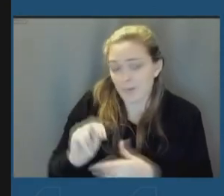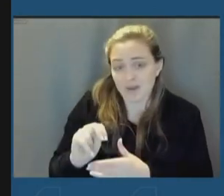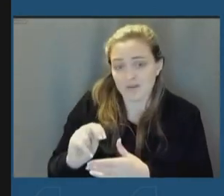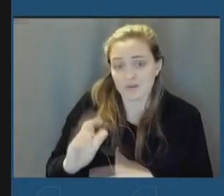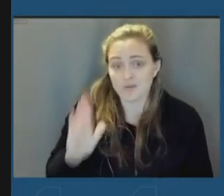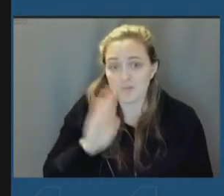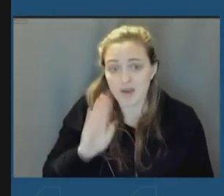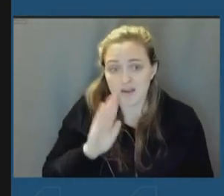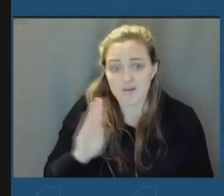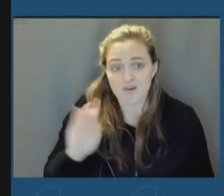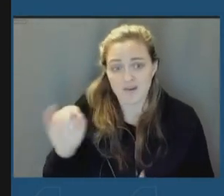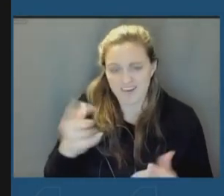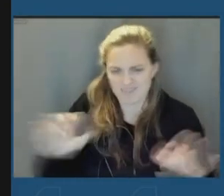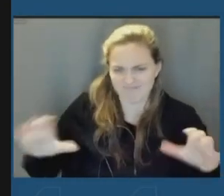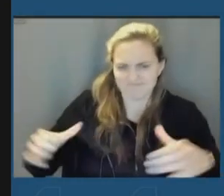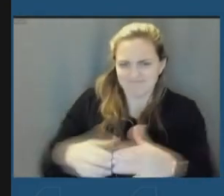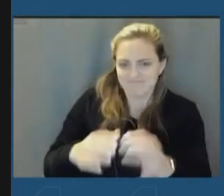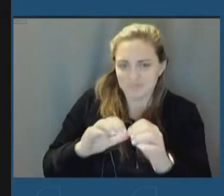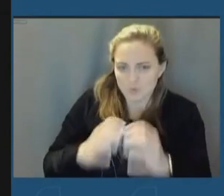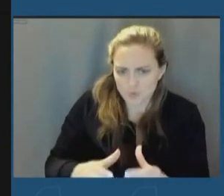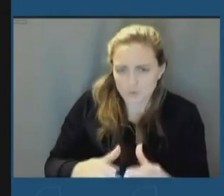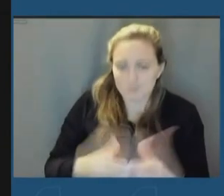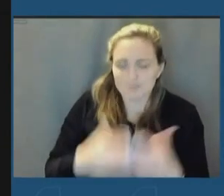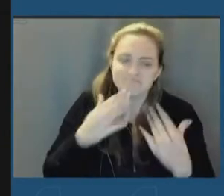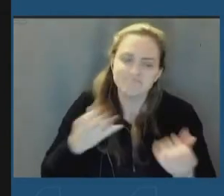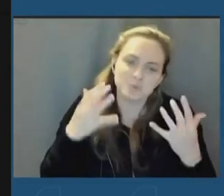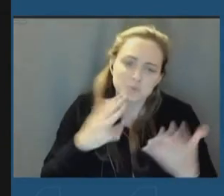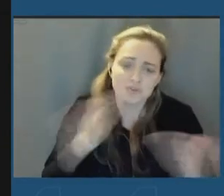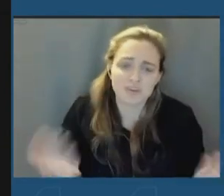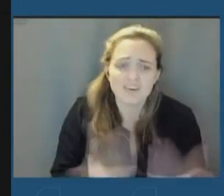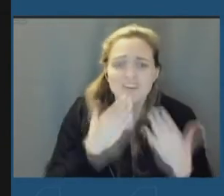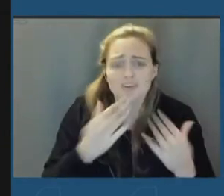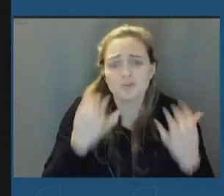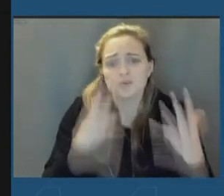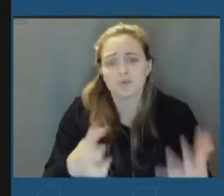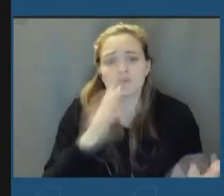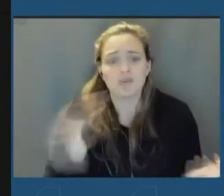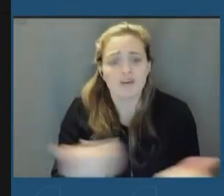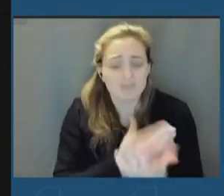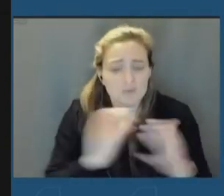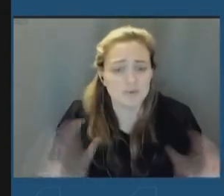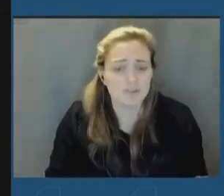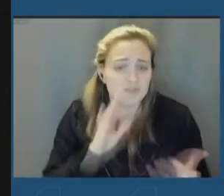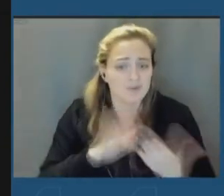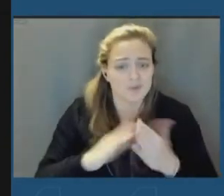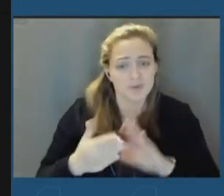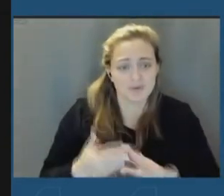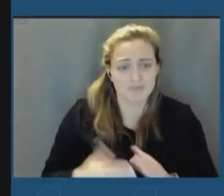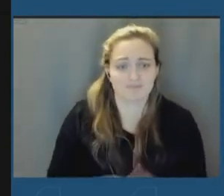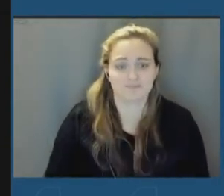Poloncarz over here as a group. Thank you so much for being here. Thank you so much for what you've done for our community.